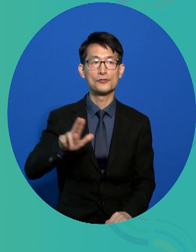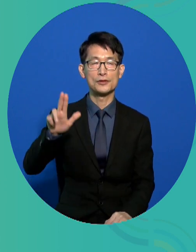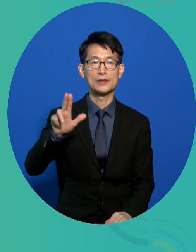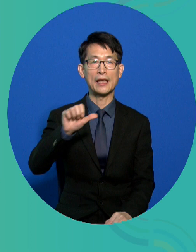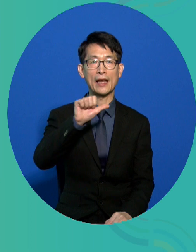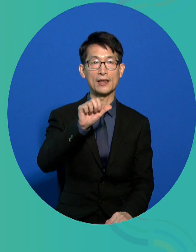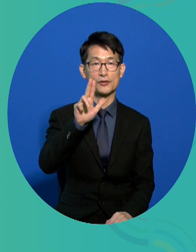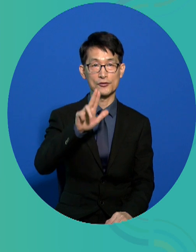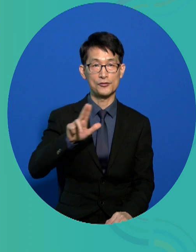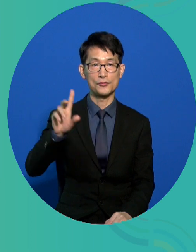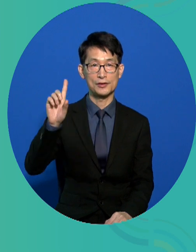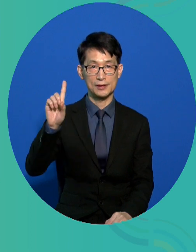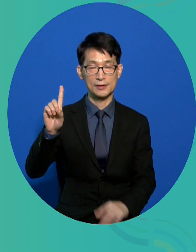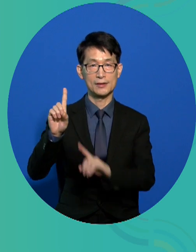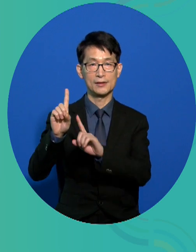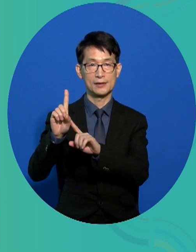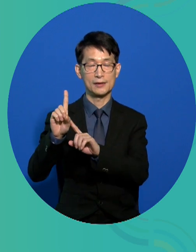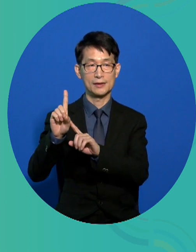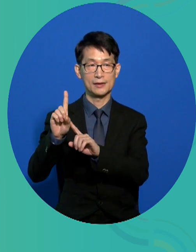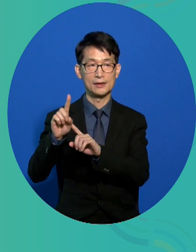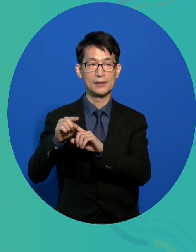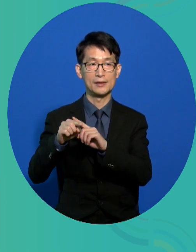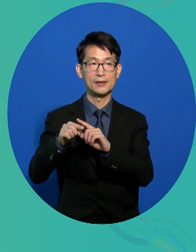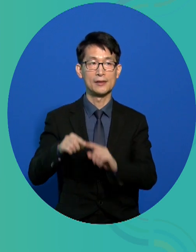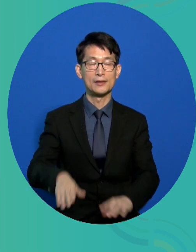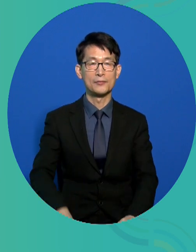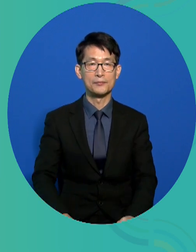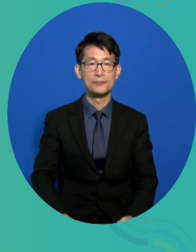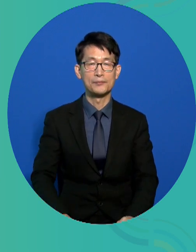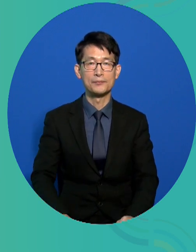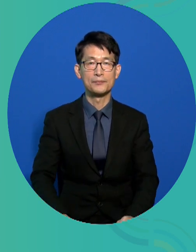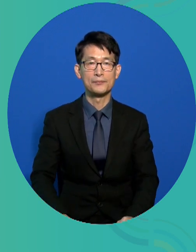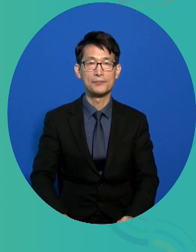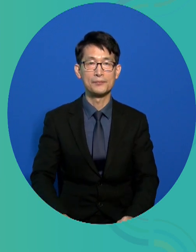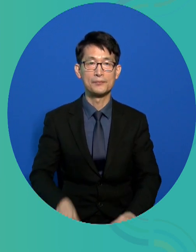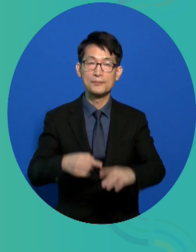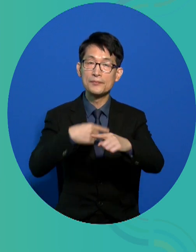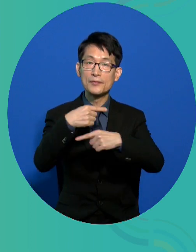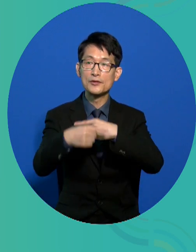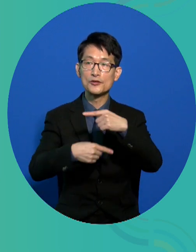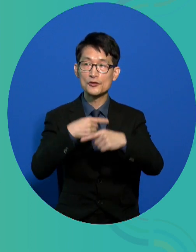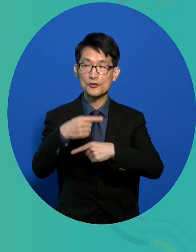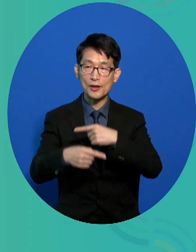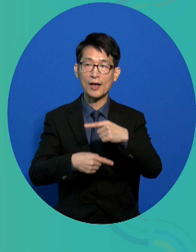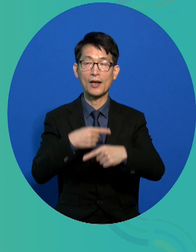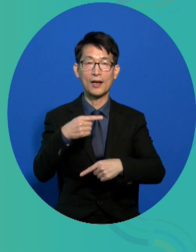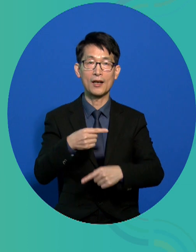I'd like to talk about AUD.